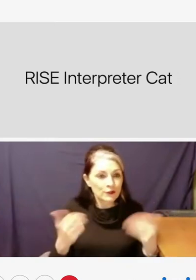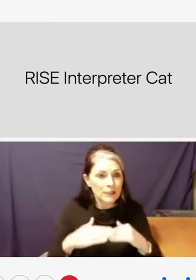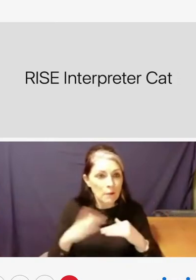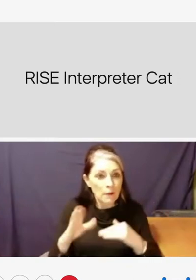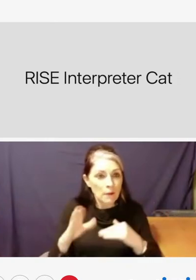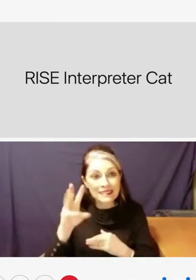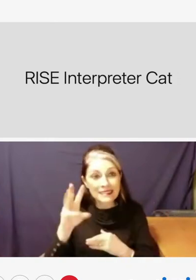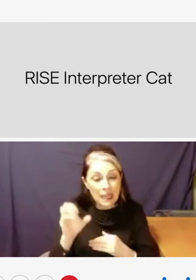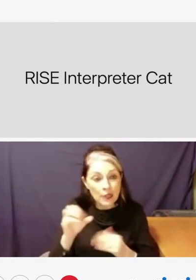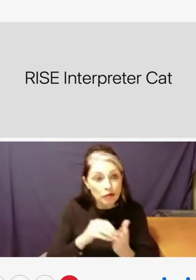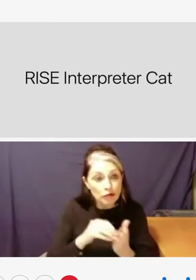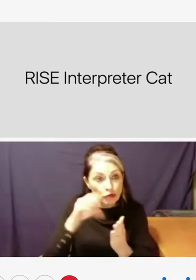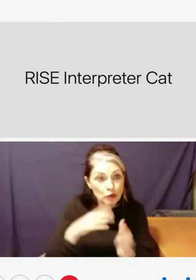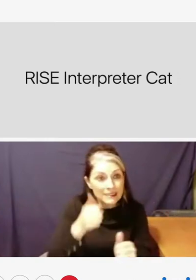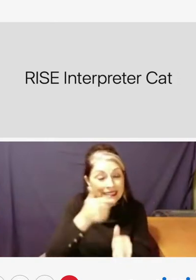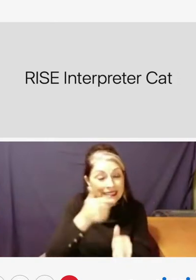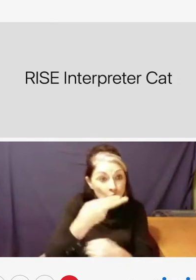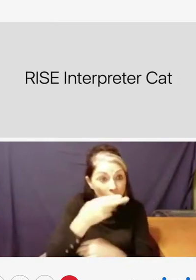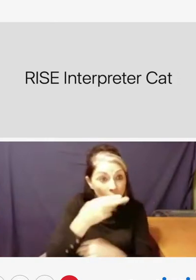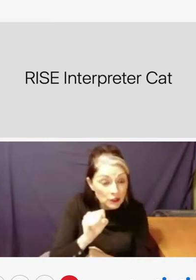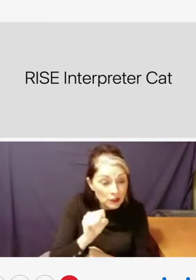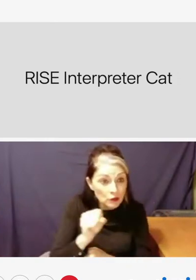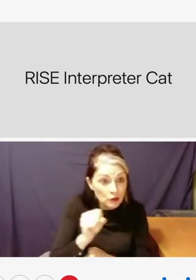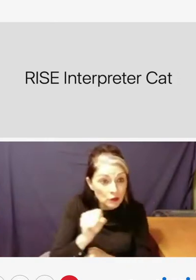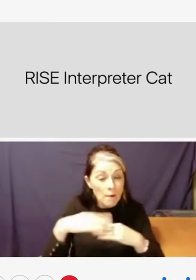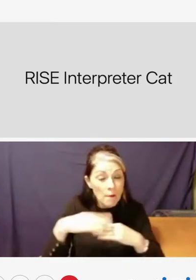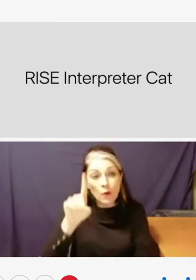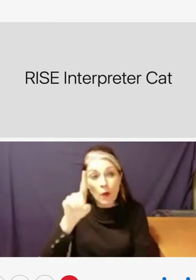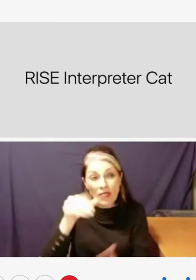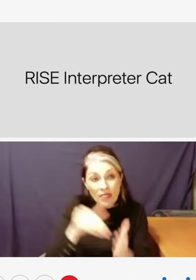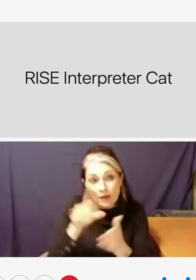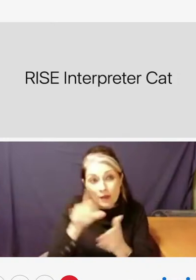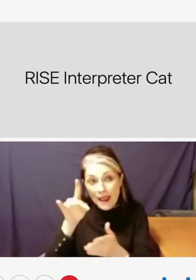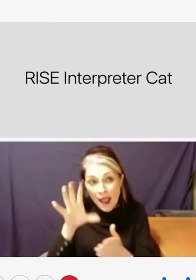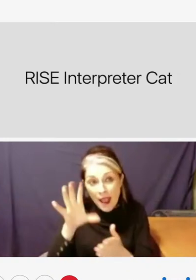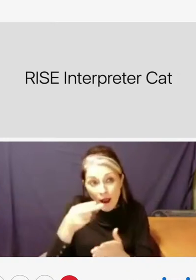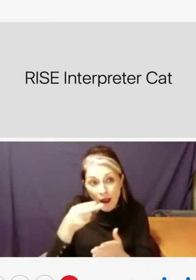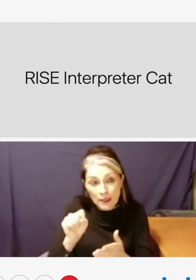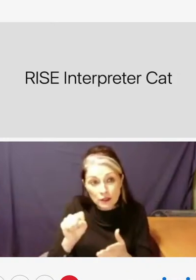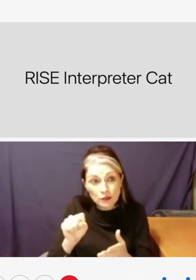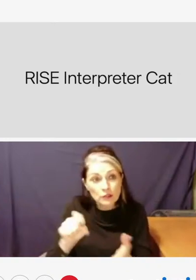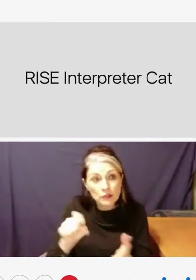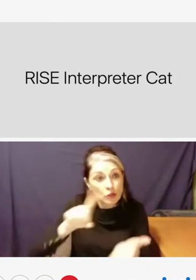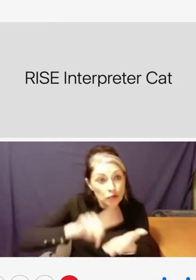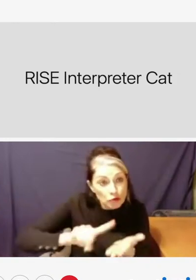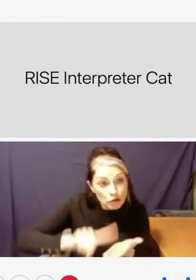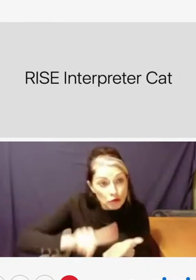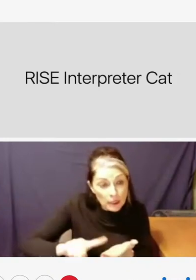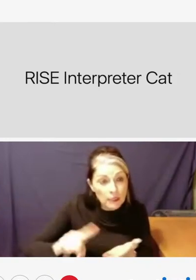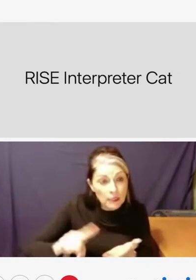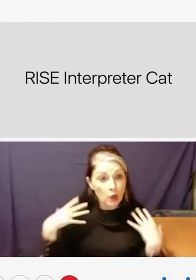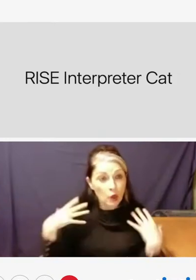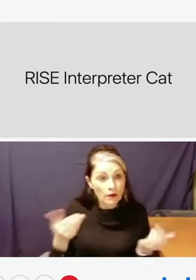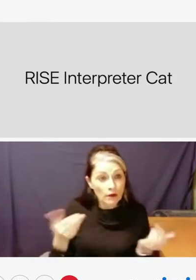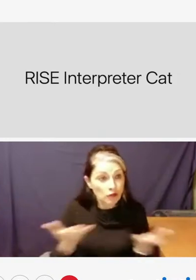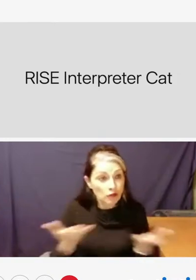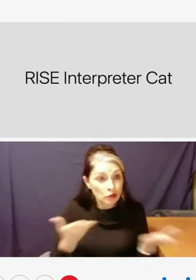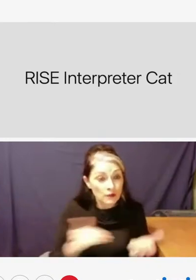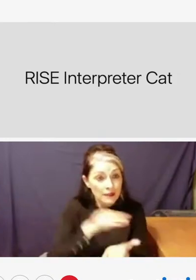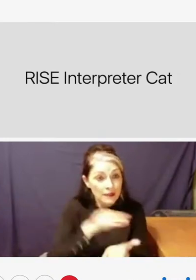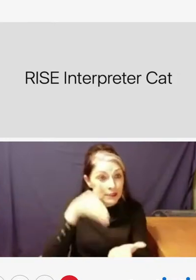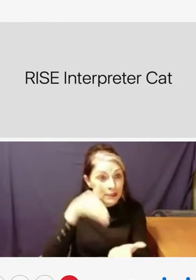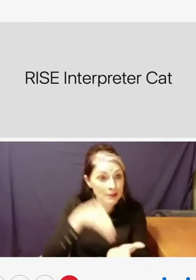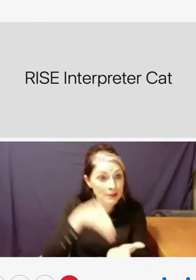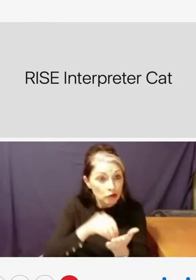School we're talking about more than 1,800 students have received check-in services or Wellness services in our Wellness Center so these are students that have